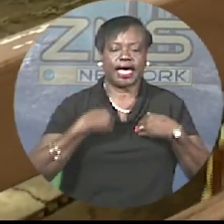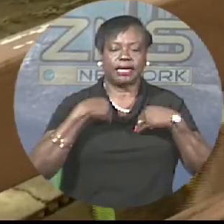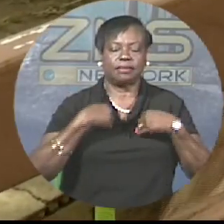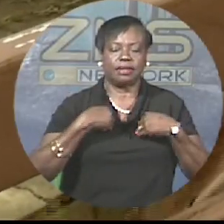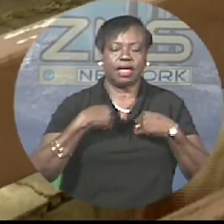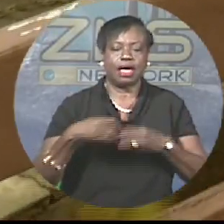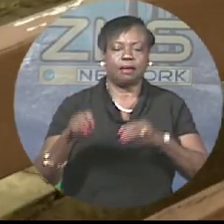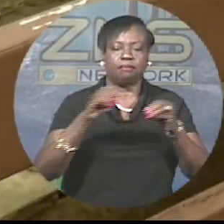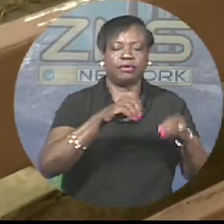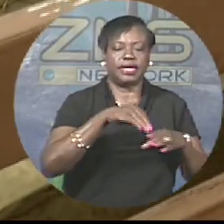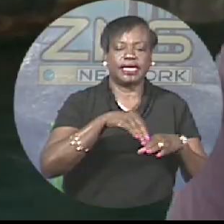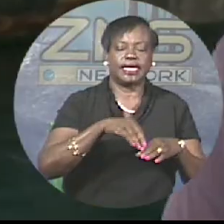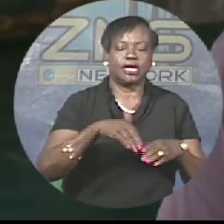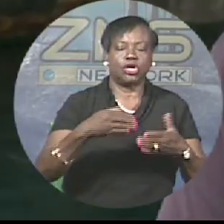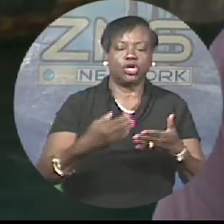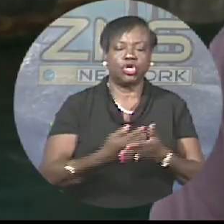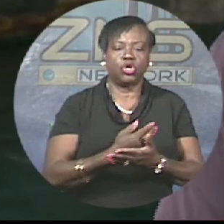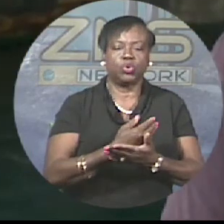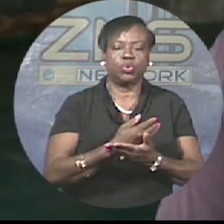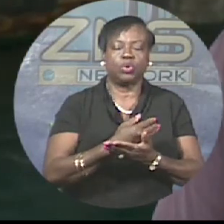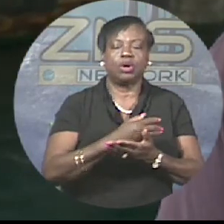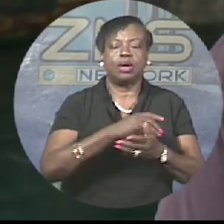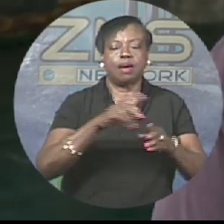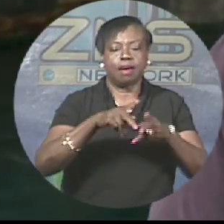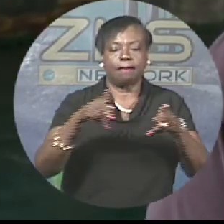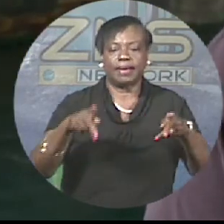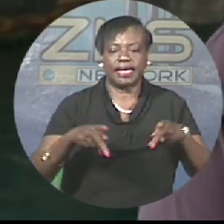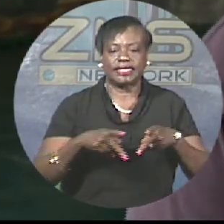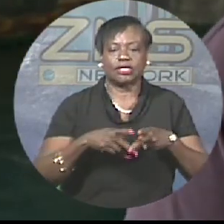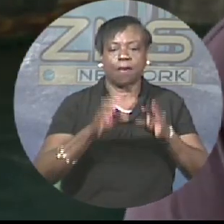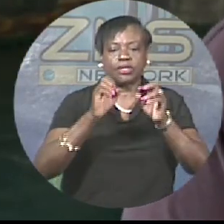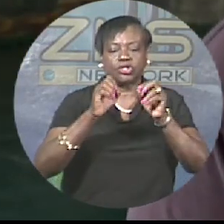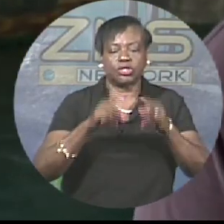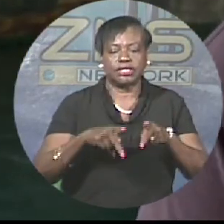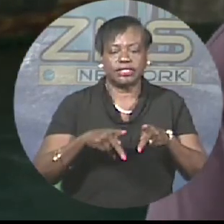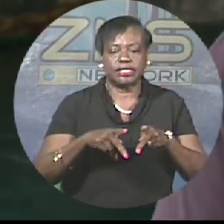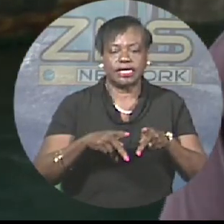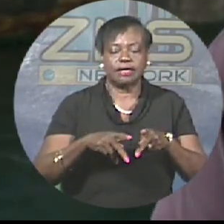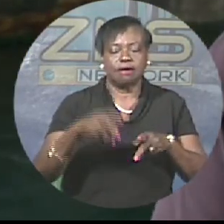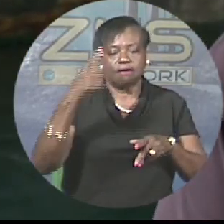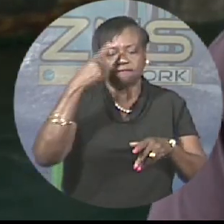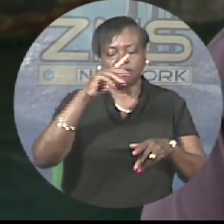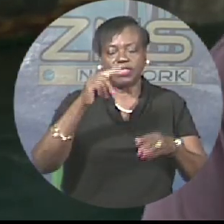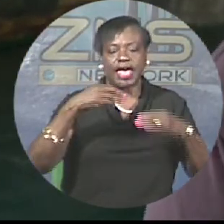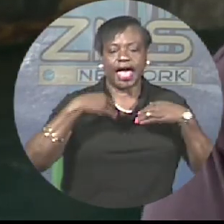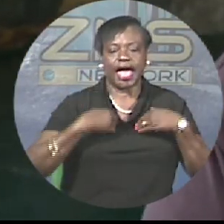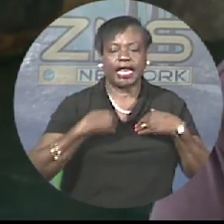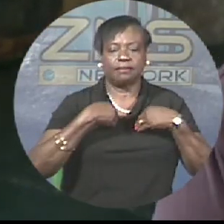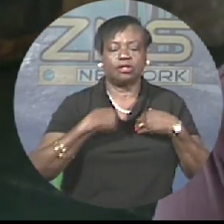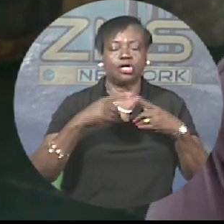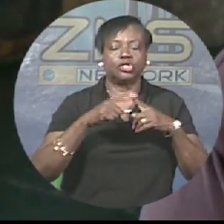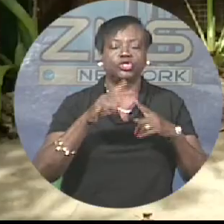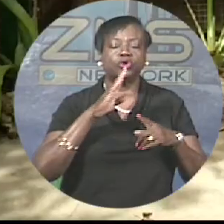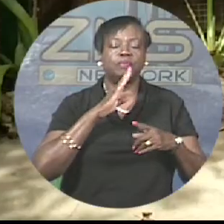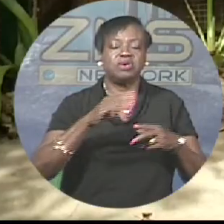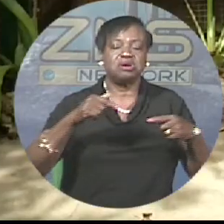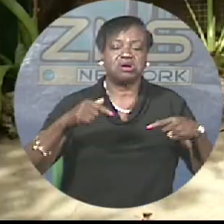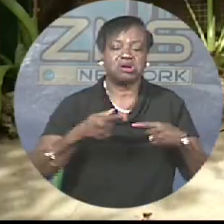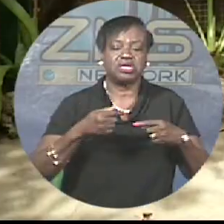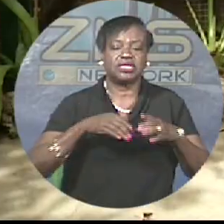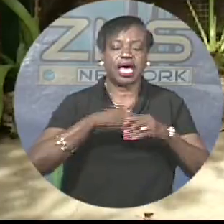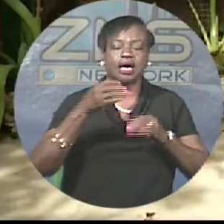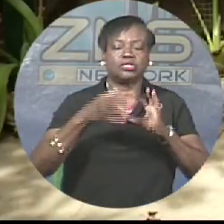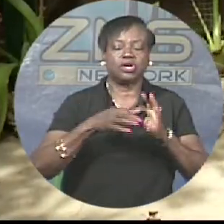the opportunity for that animal to be injured in the catching process or to hurt themselves just out of stress.